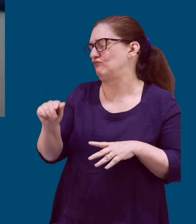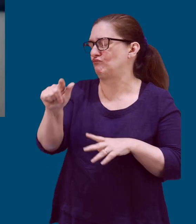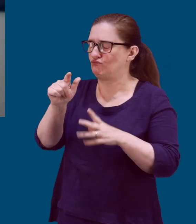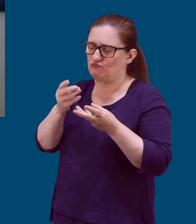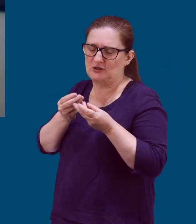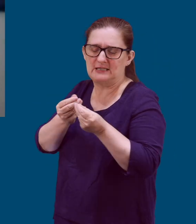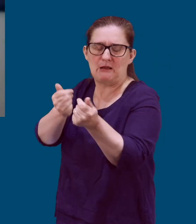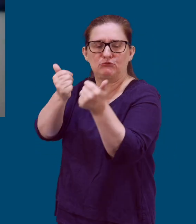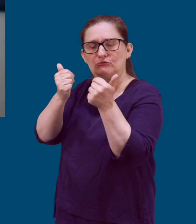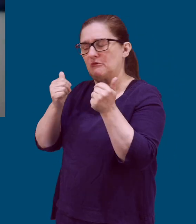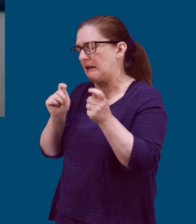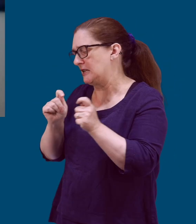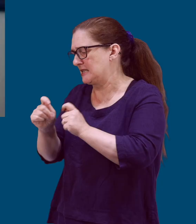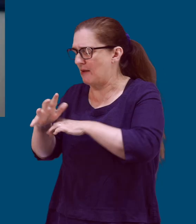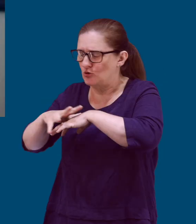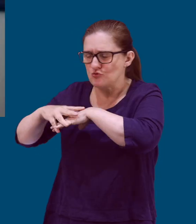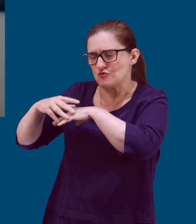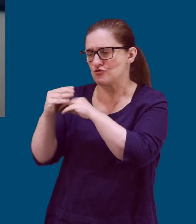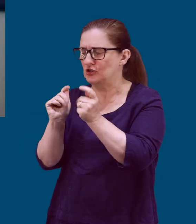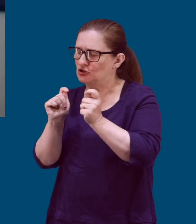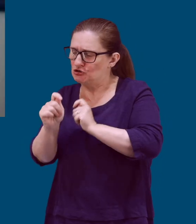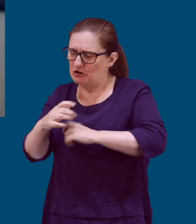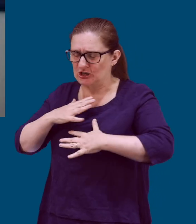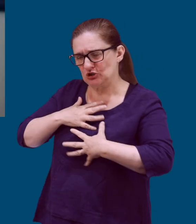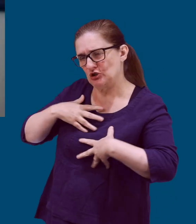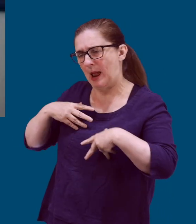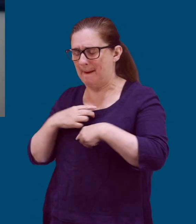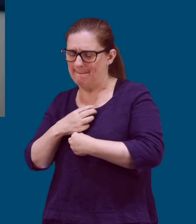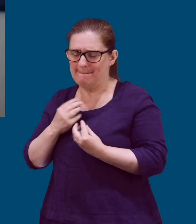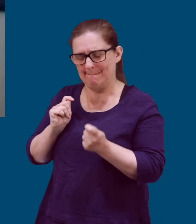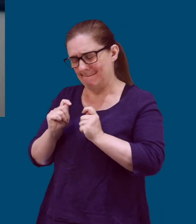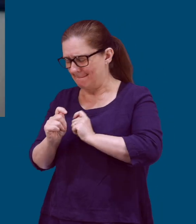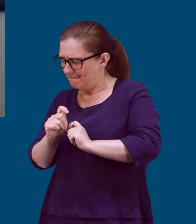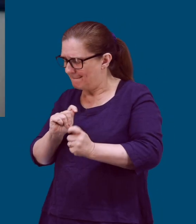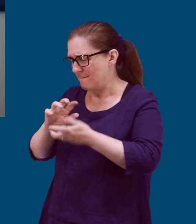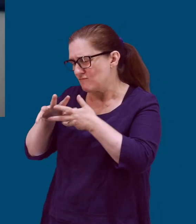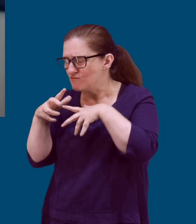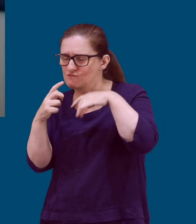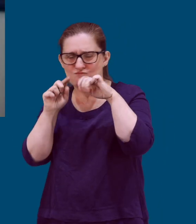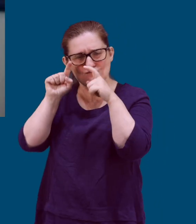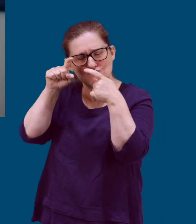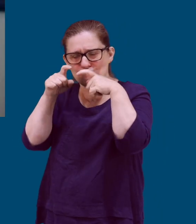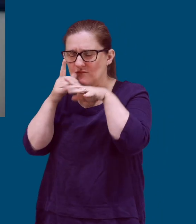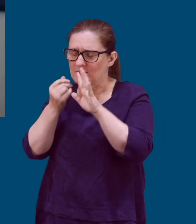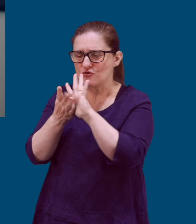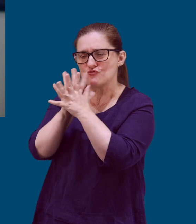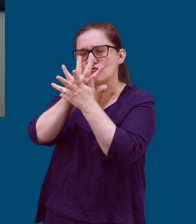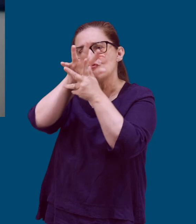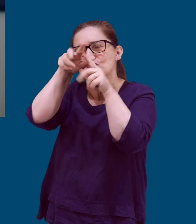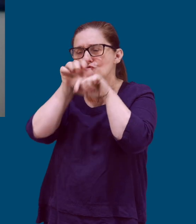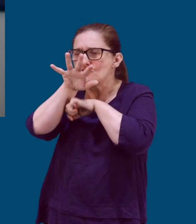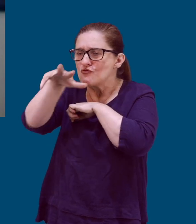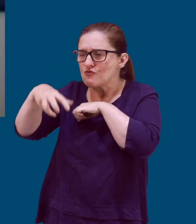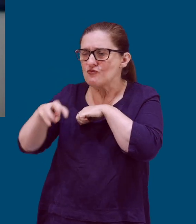the slippery, the adaptable. In this world, bending to the shape of the space around you is seen as a virtue,